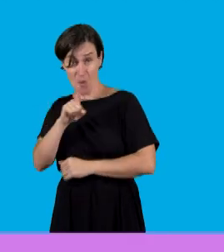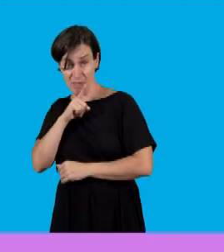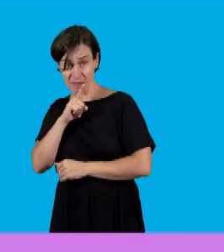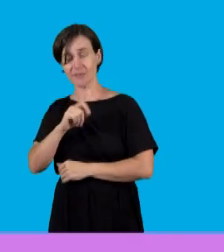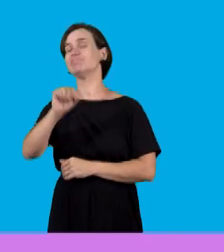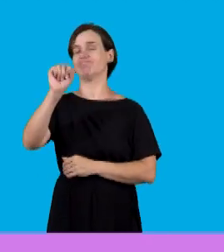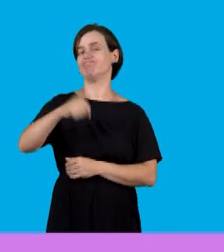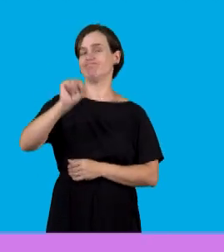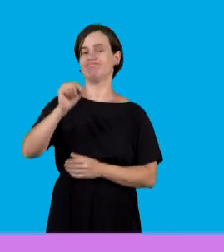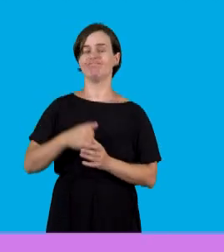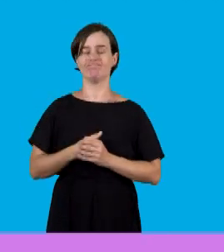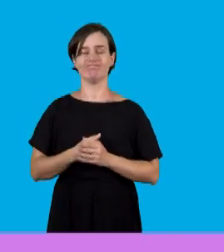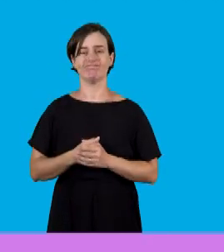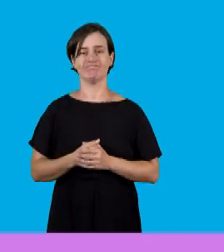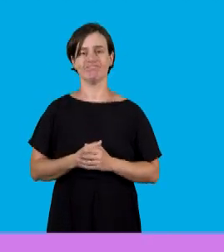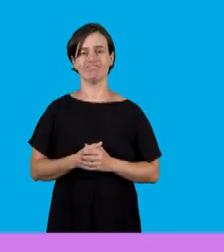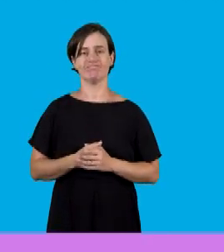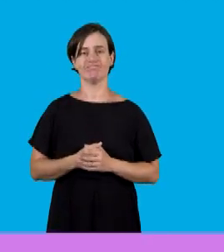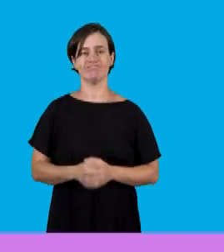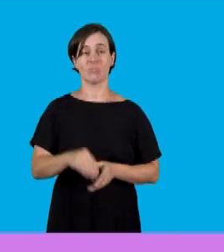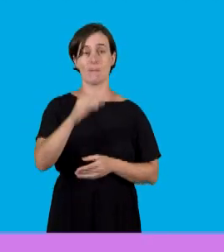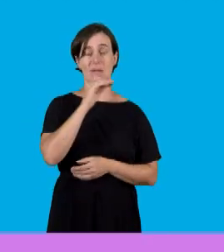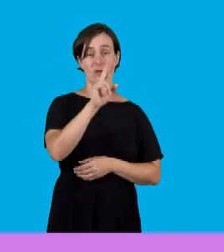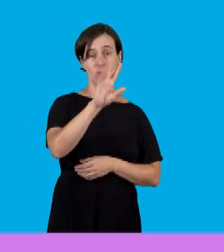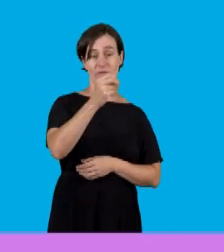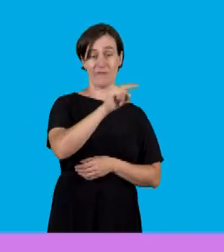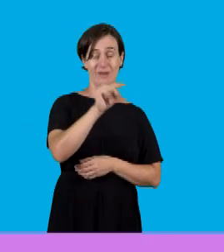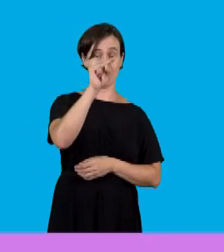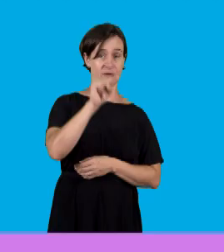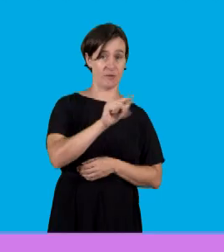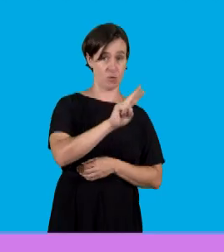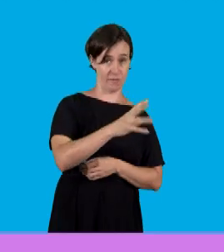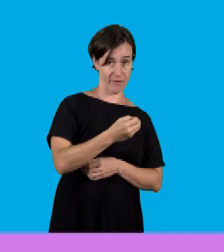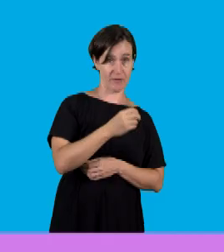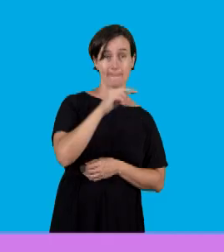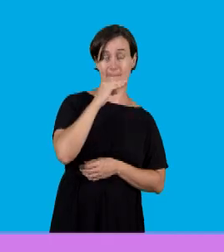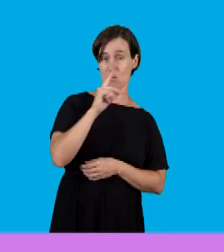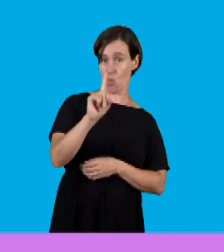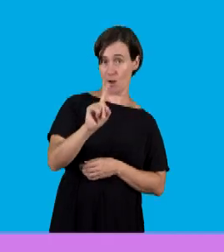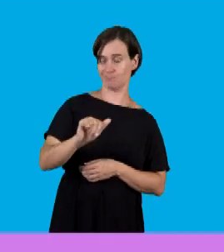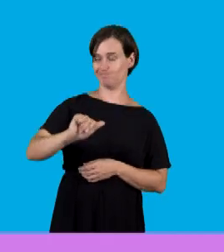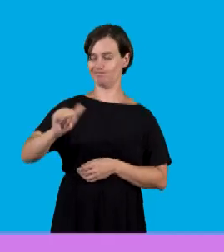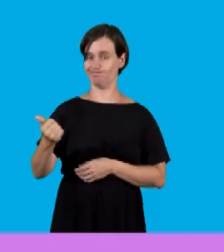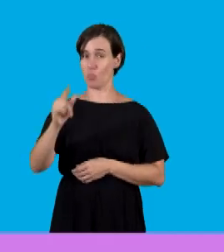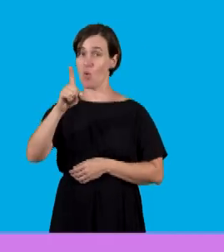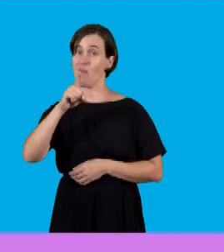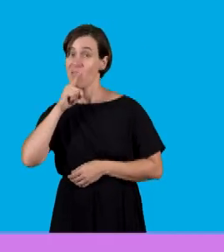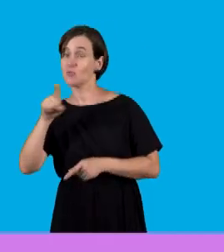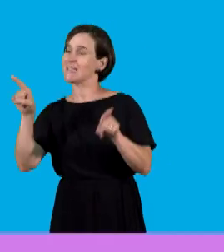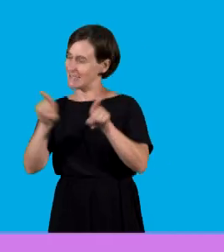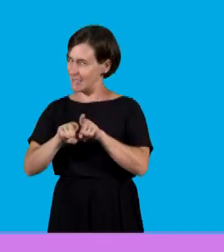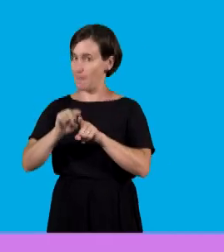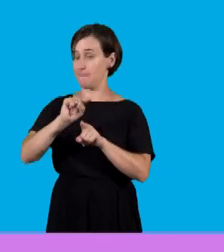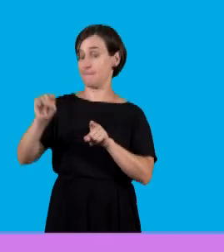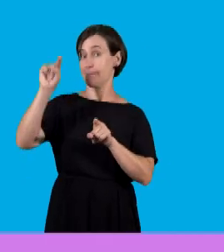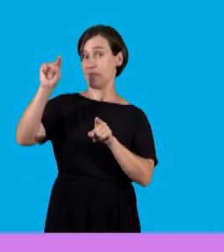1,000? Yes, it basically does. So when we divide both sides by 250, then we say on